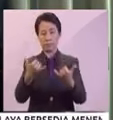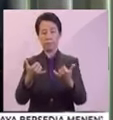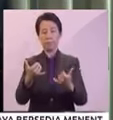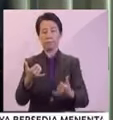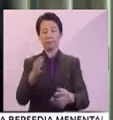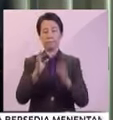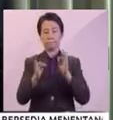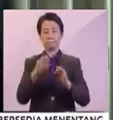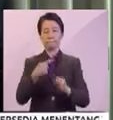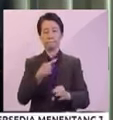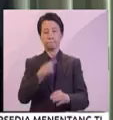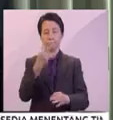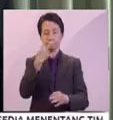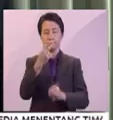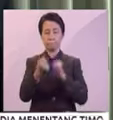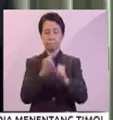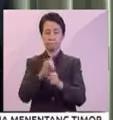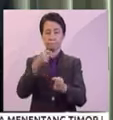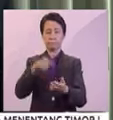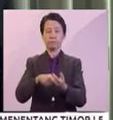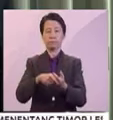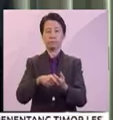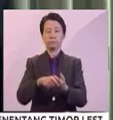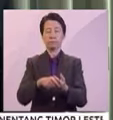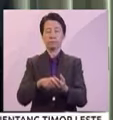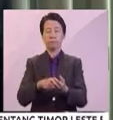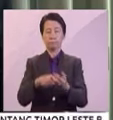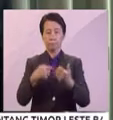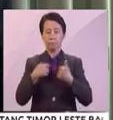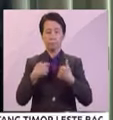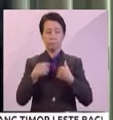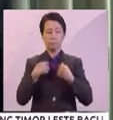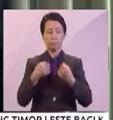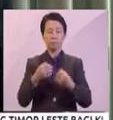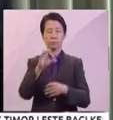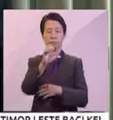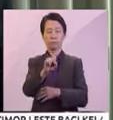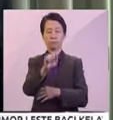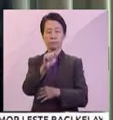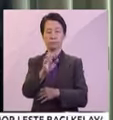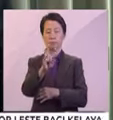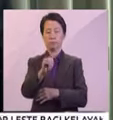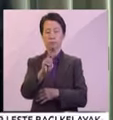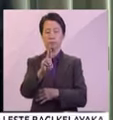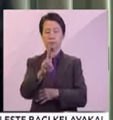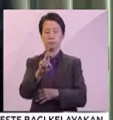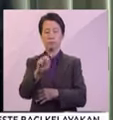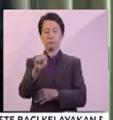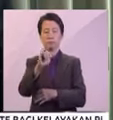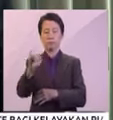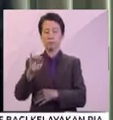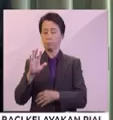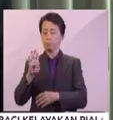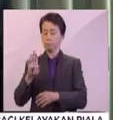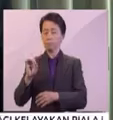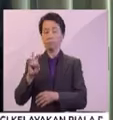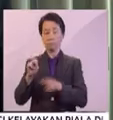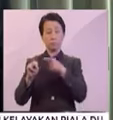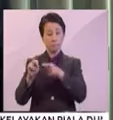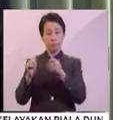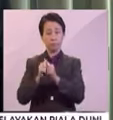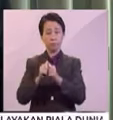look at early part of this year, again, the release of the Samurai Bond was well received. So this is also one of the indications